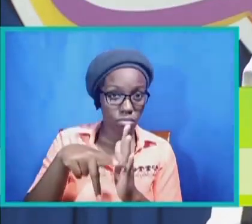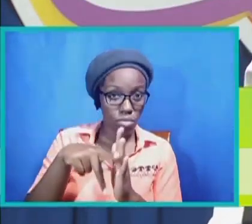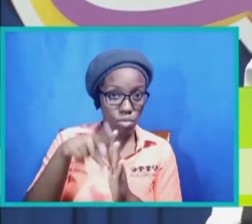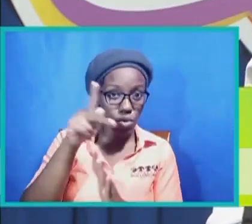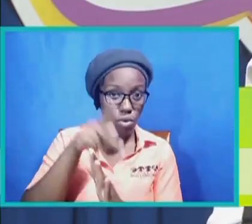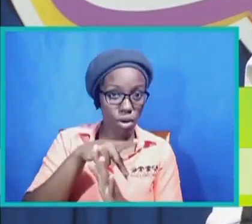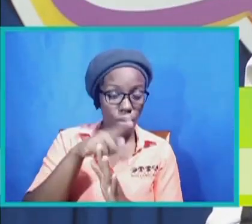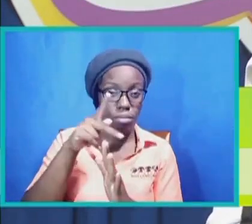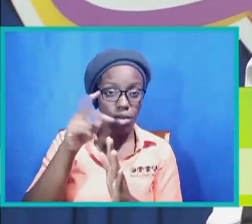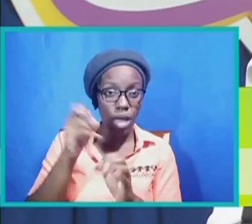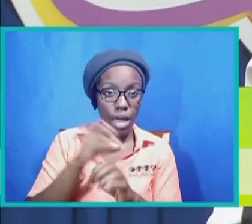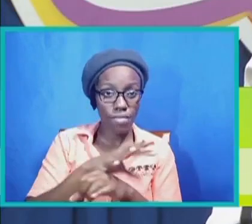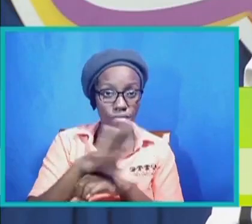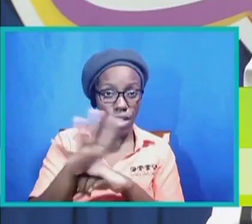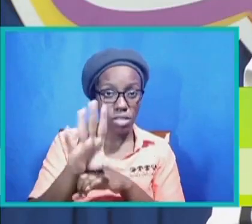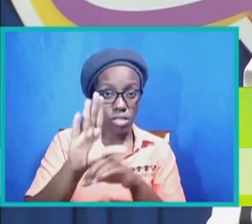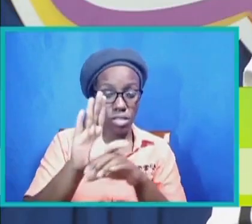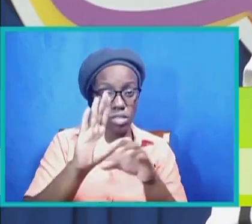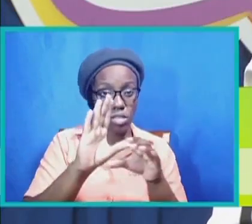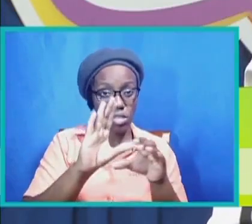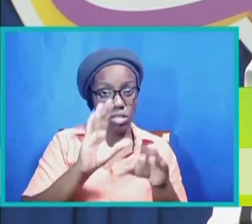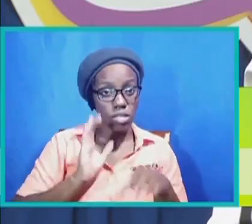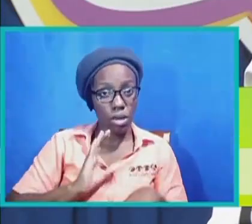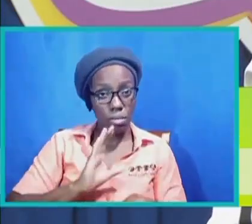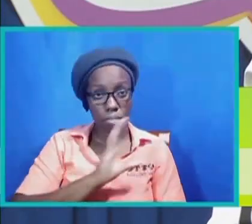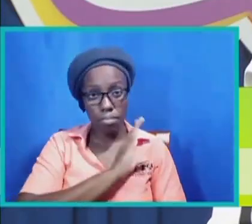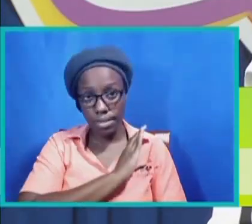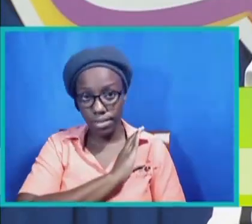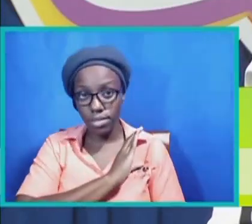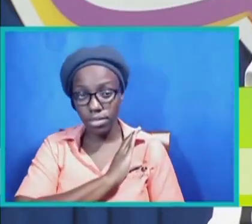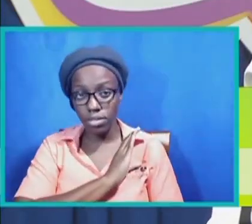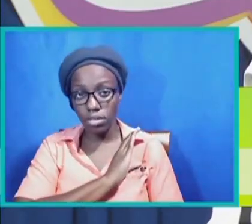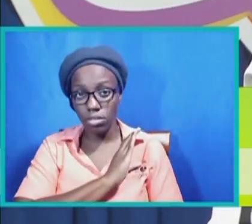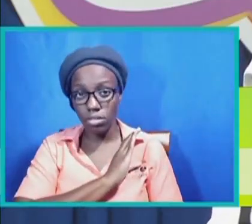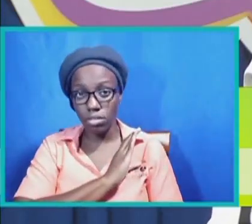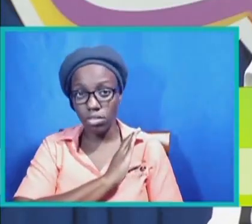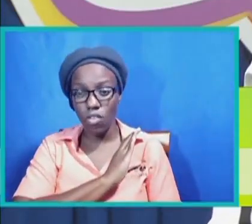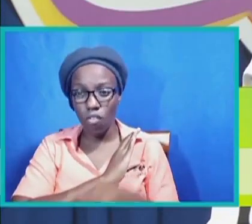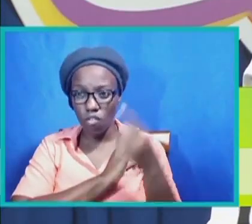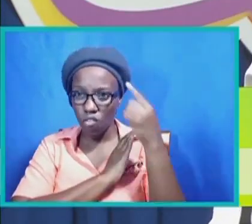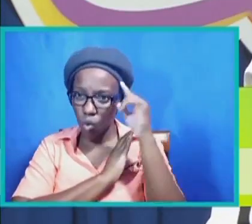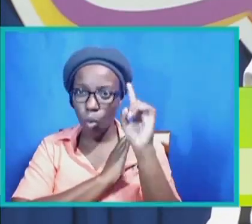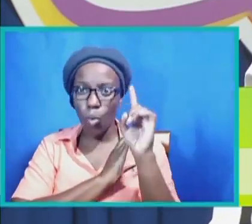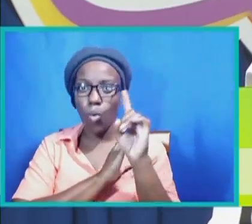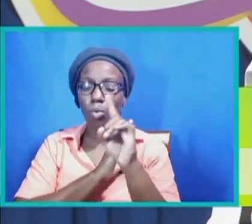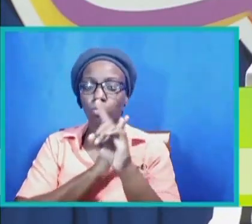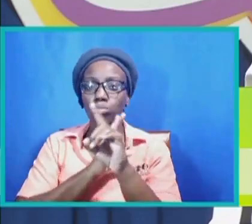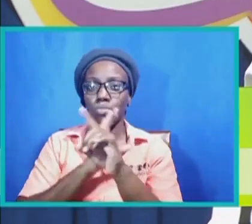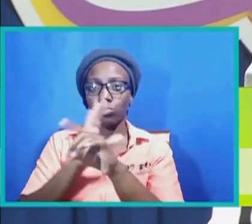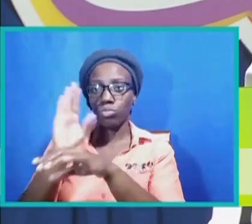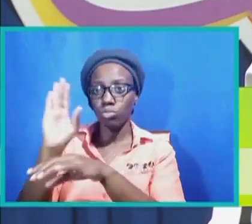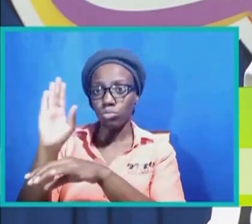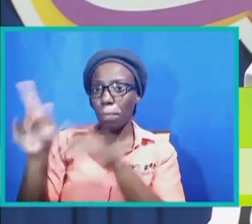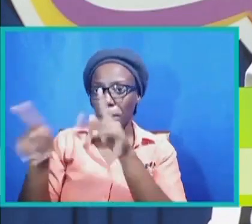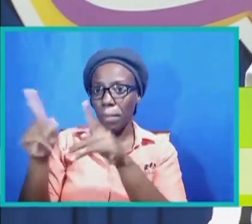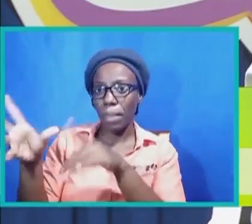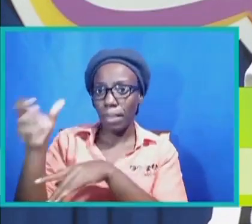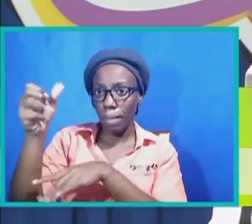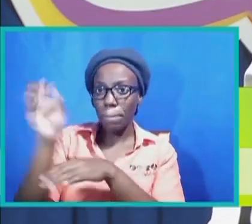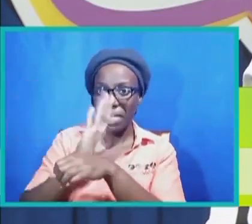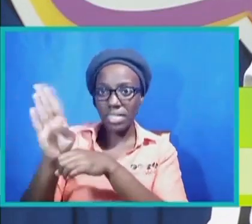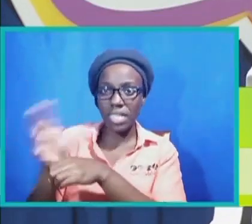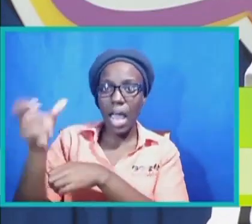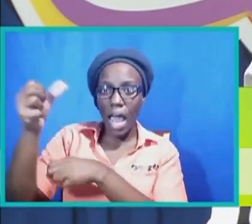in some disciplines. So the key stakeholders, employers, professional bodies, licensing